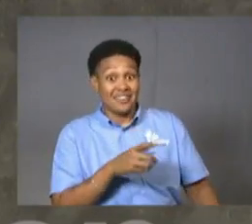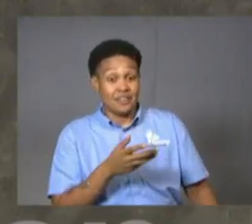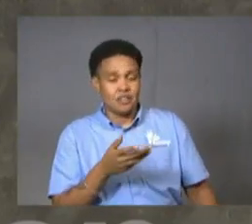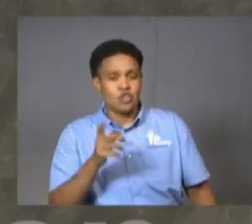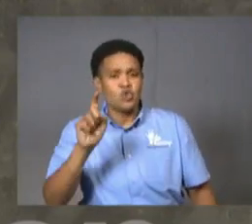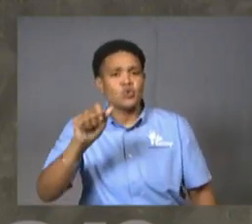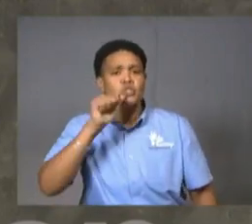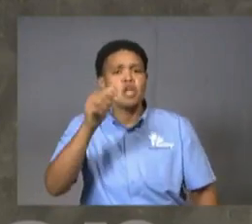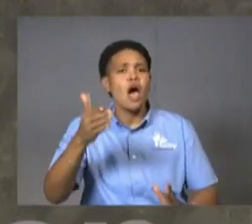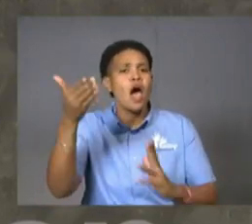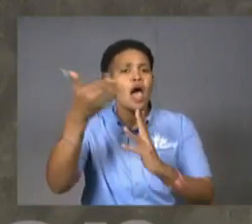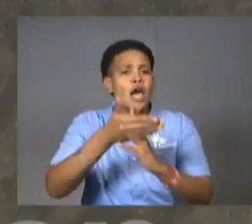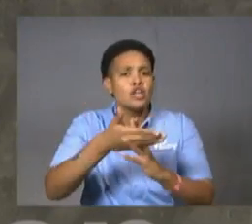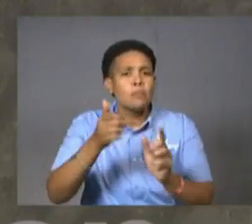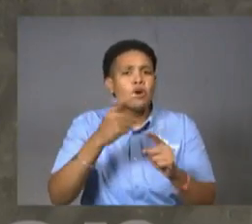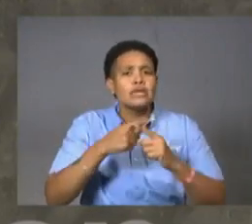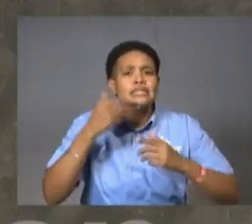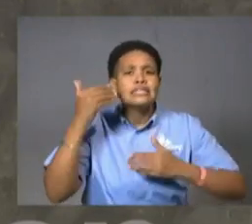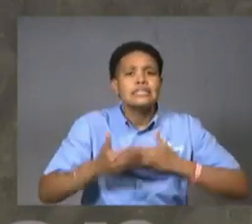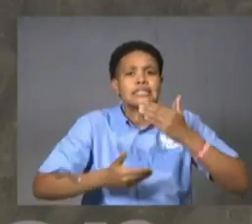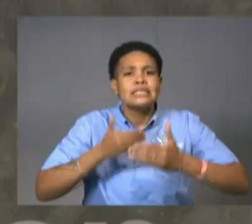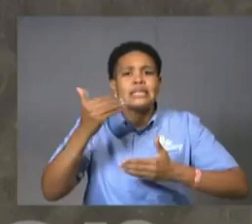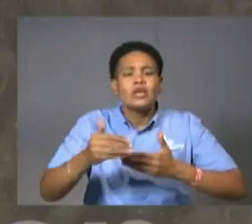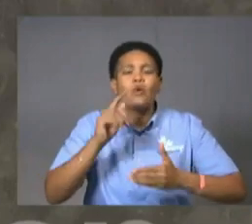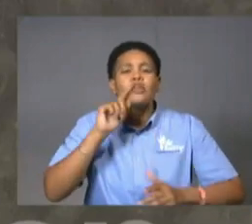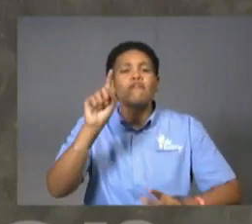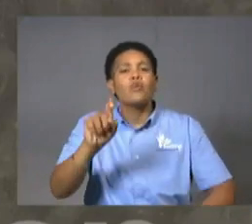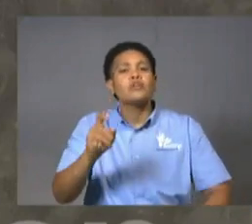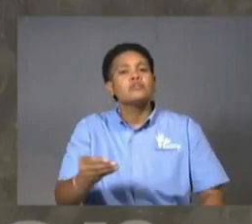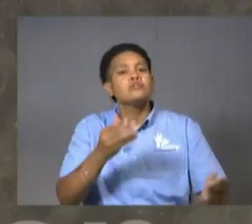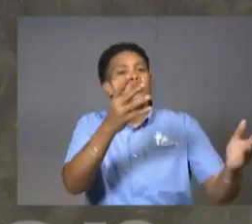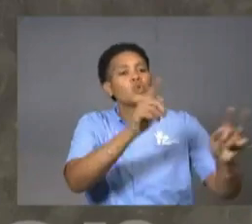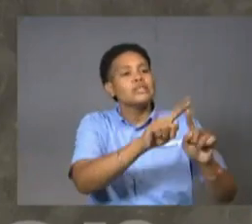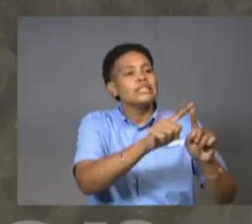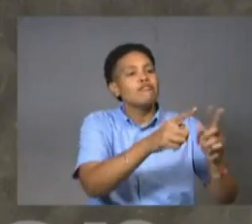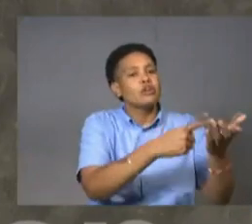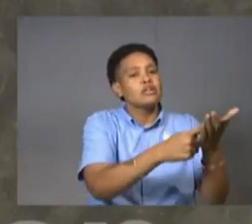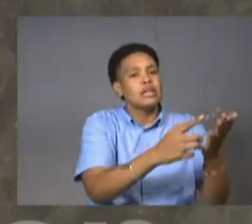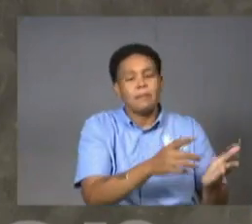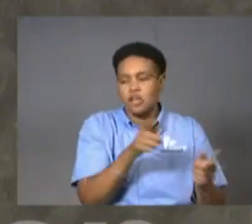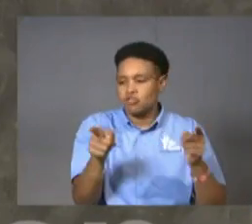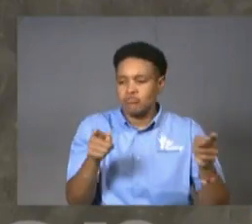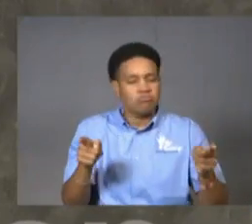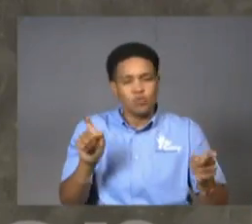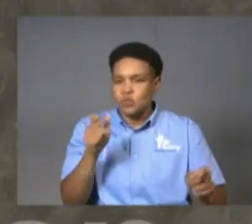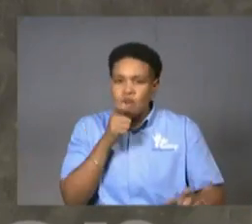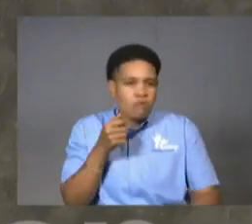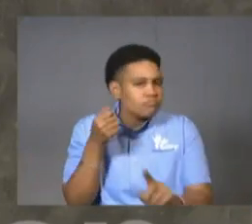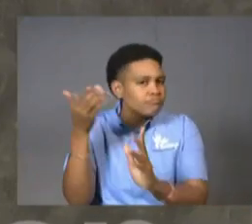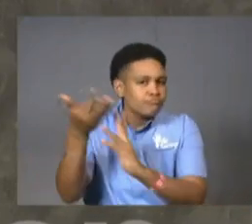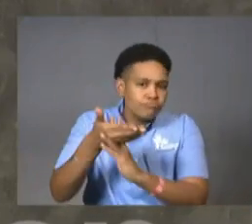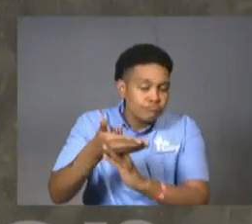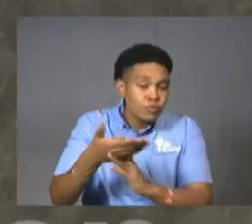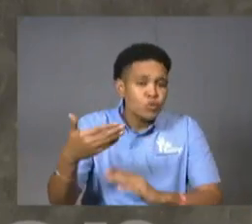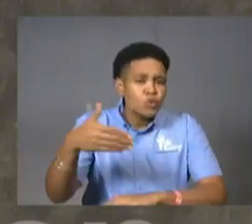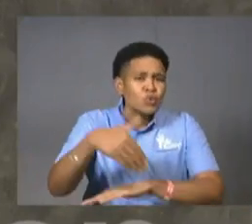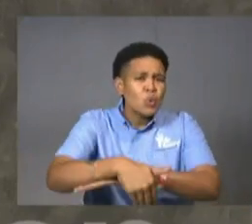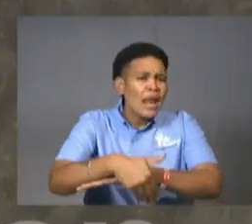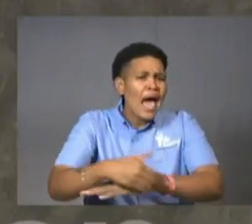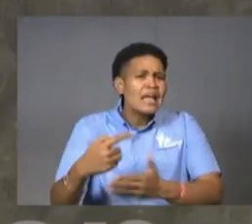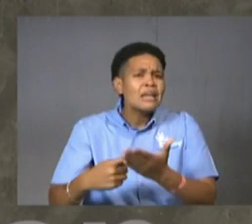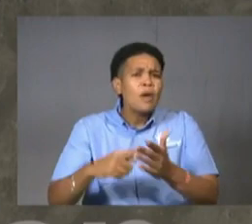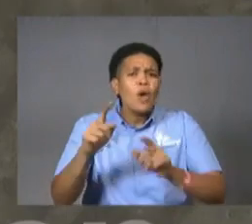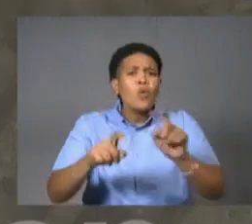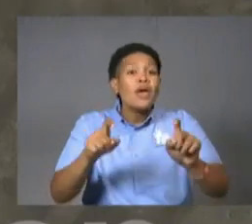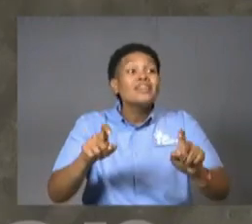not interrupt the sequence of questions posed to the respective debaters. The questions posed in tonight's debate are created solely